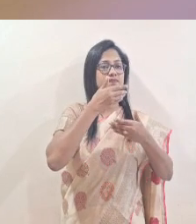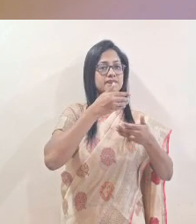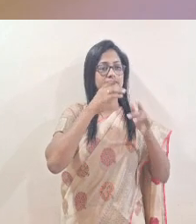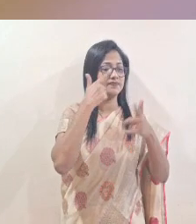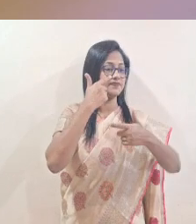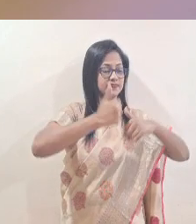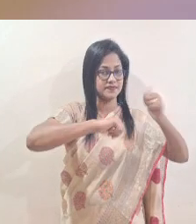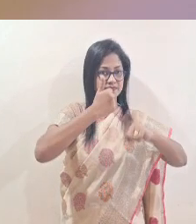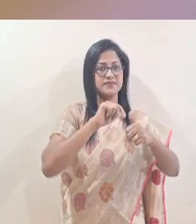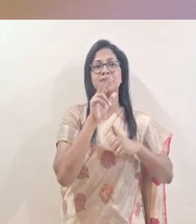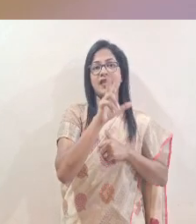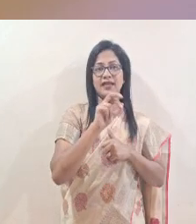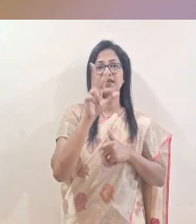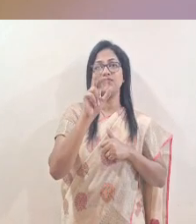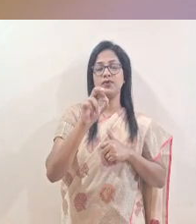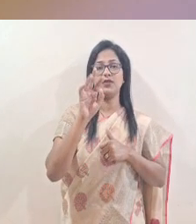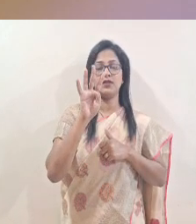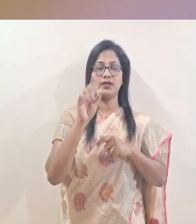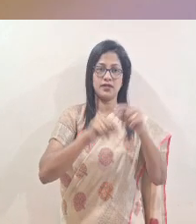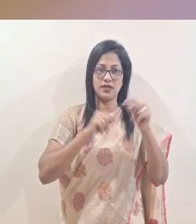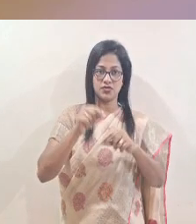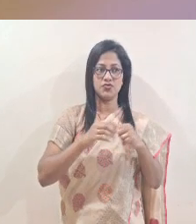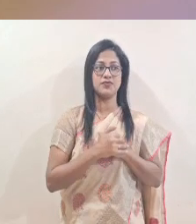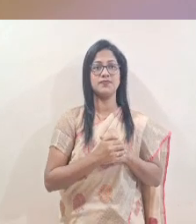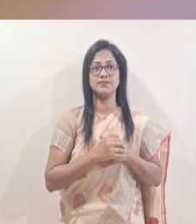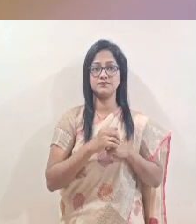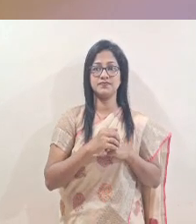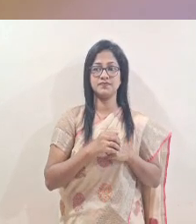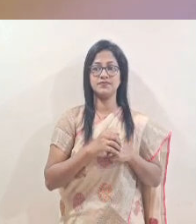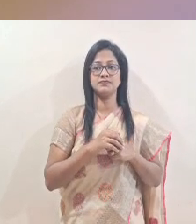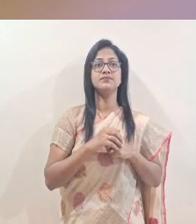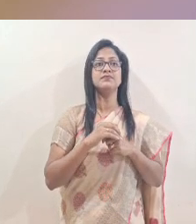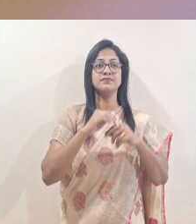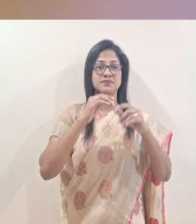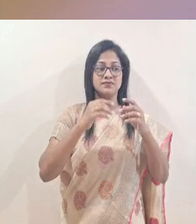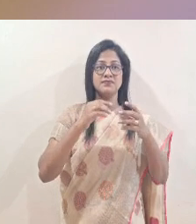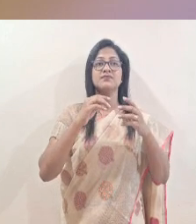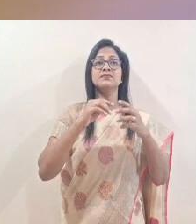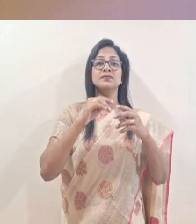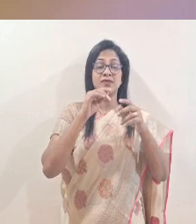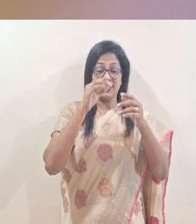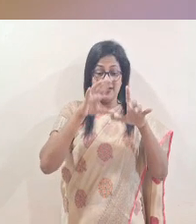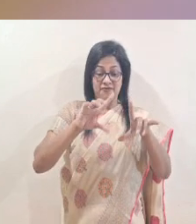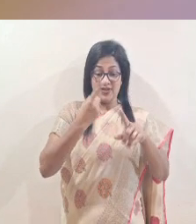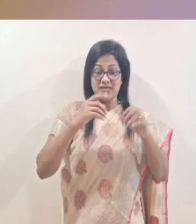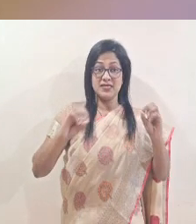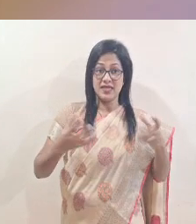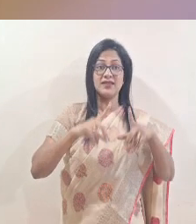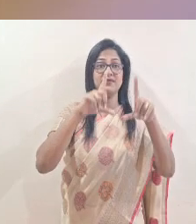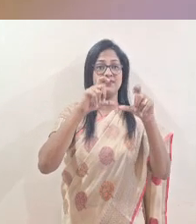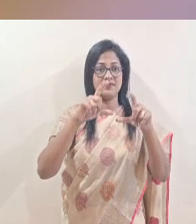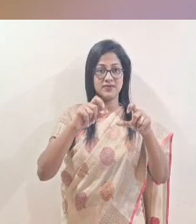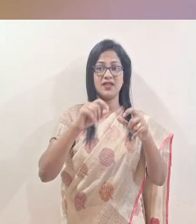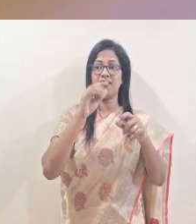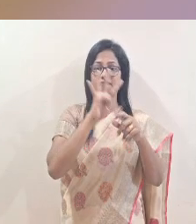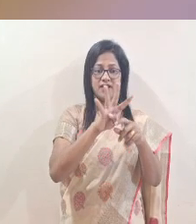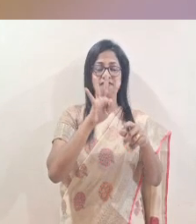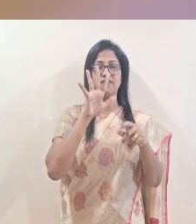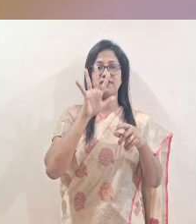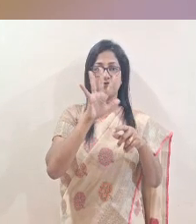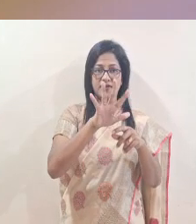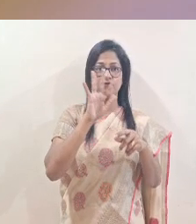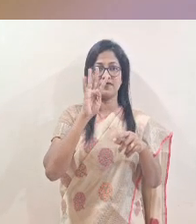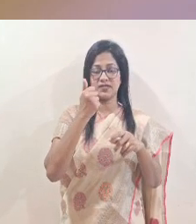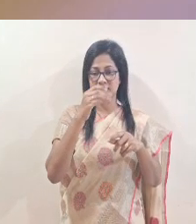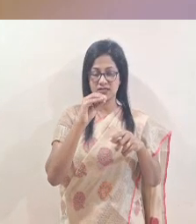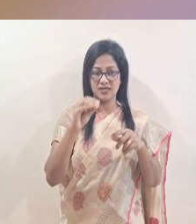ratio. Then for clipping these images, when we started first by manual clipping, which was 5,500 grids, and then we